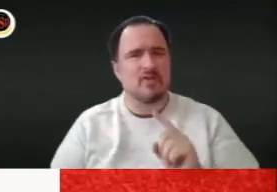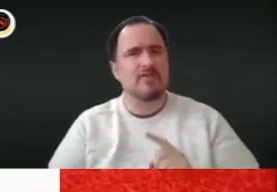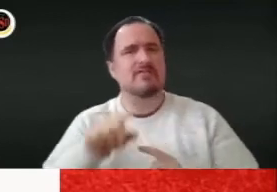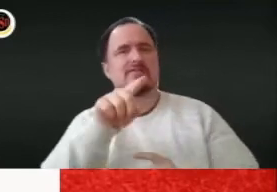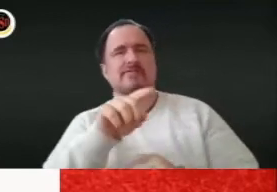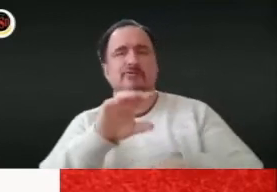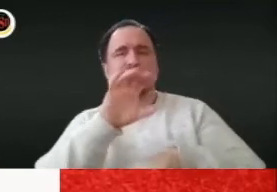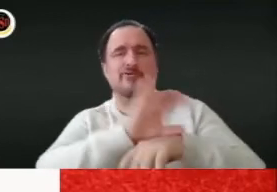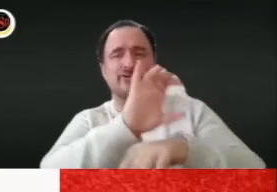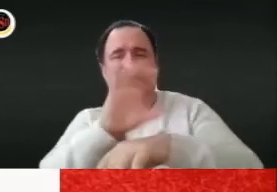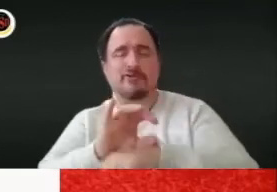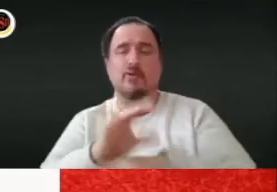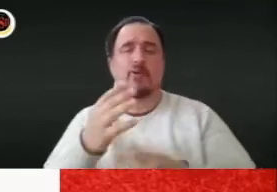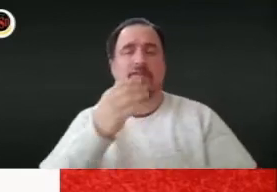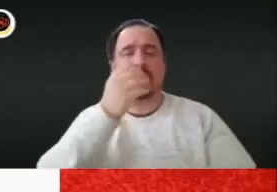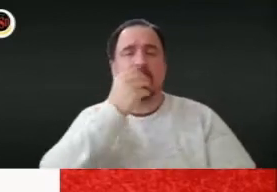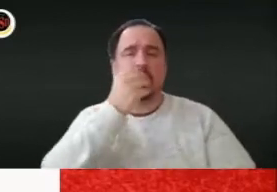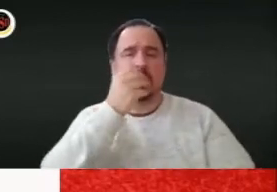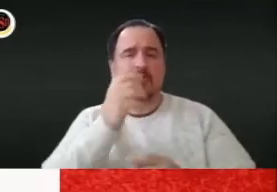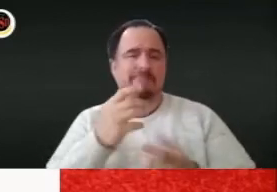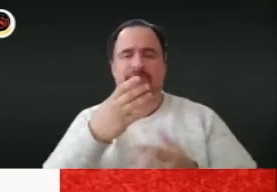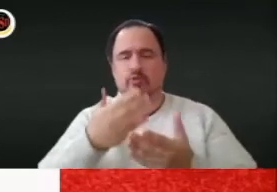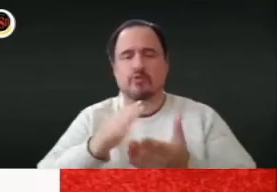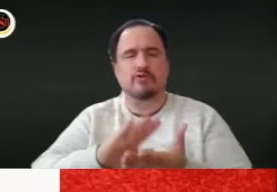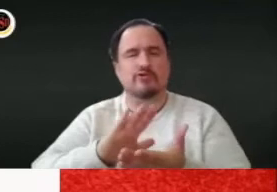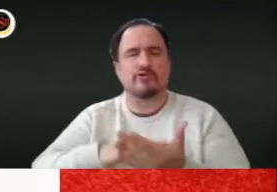If you still have questions, start with your church or